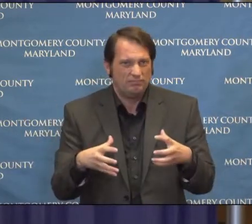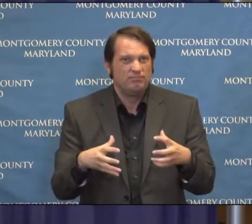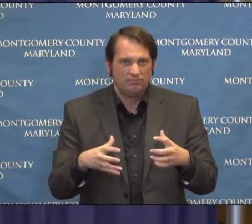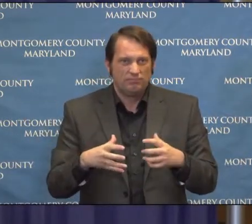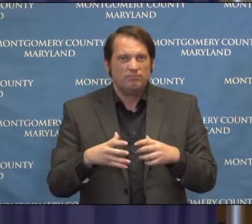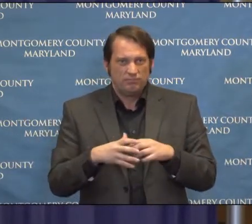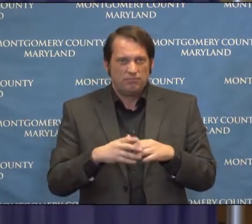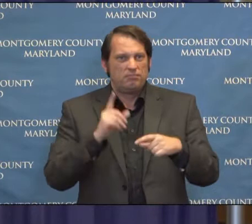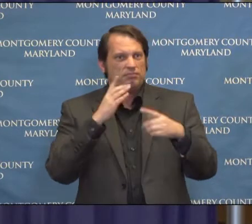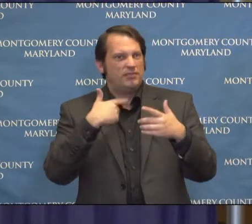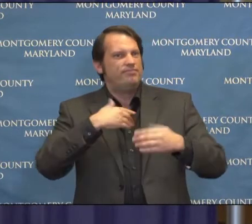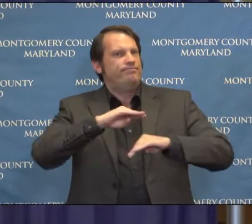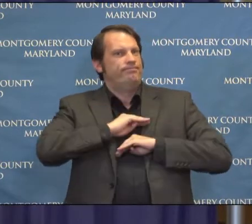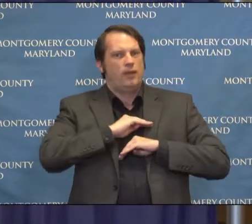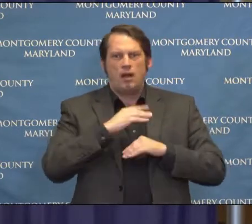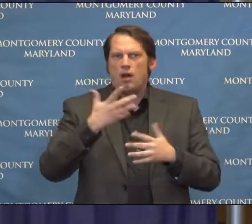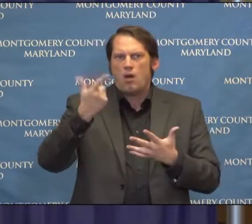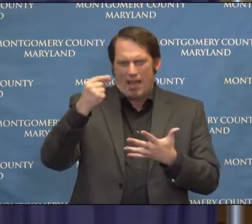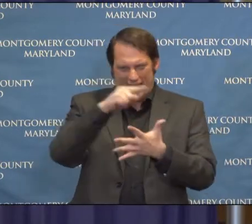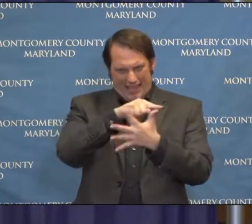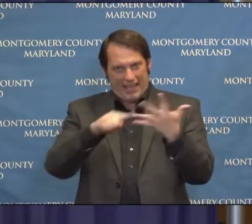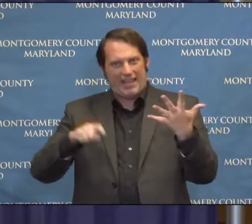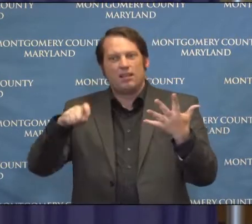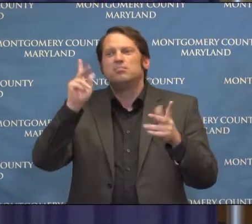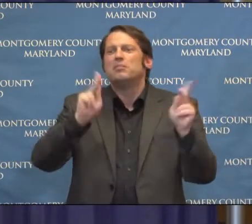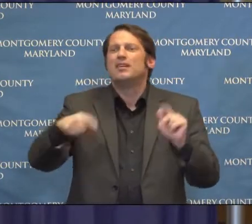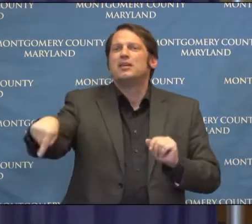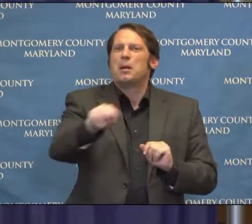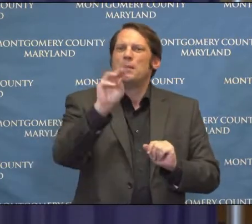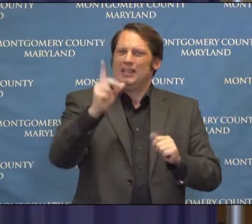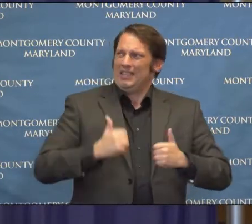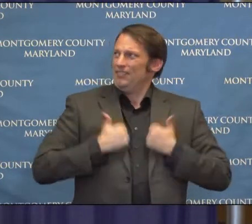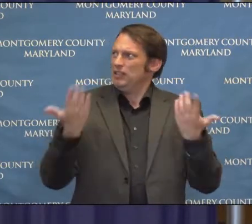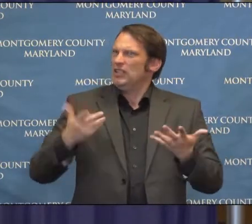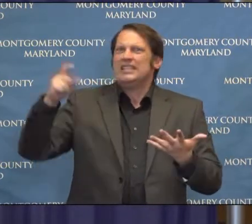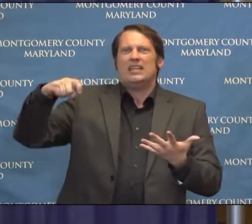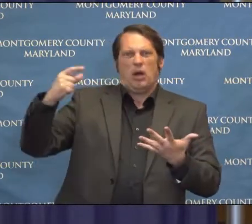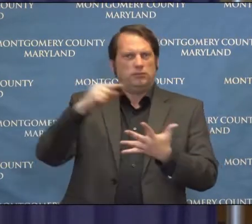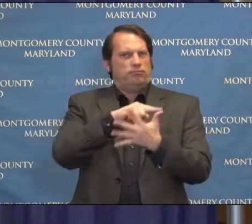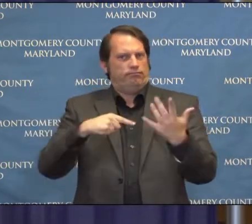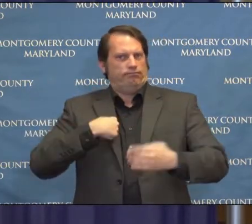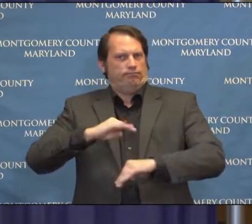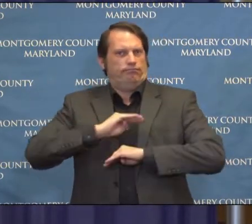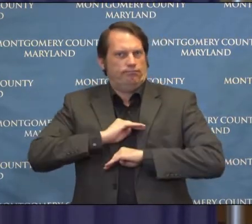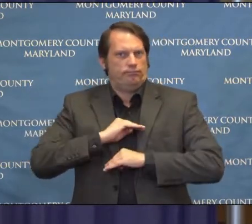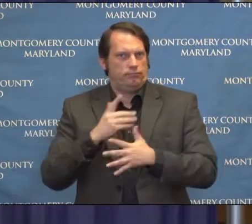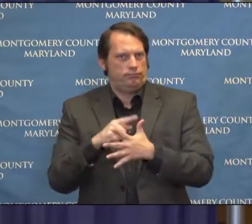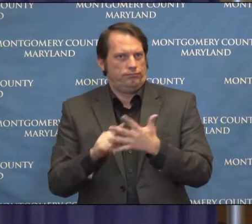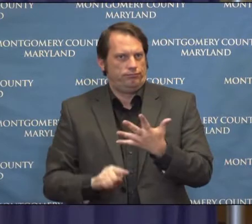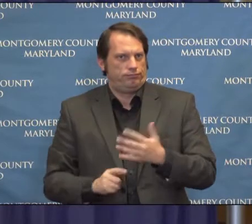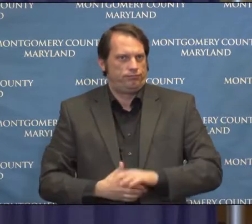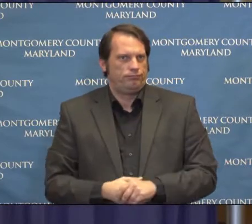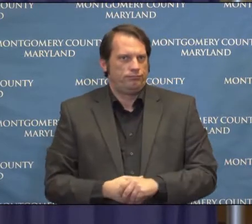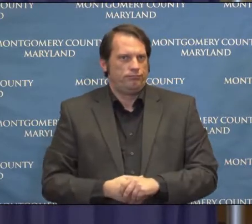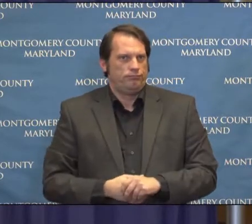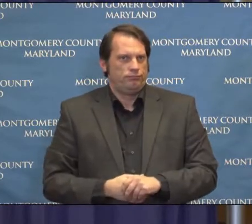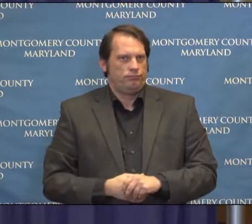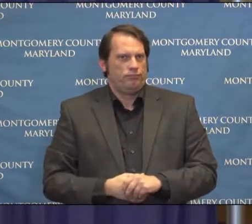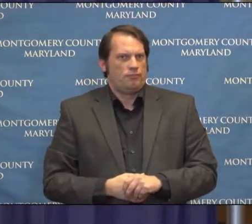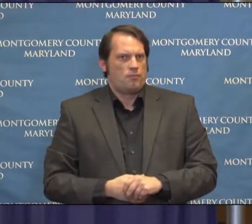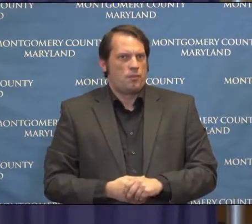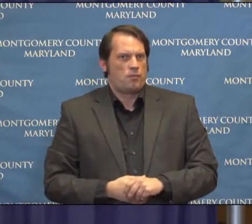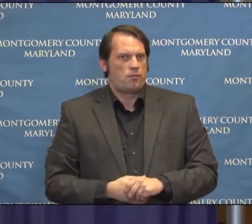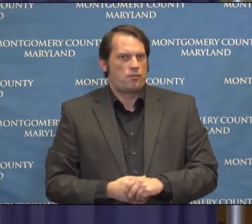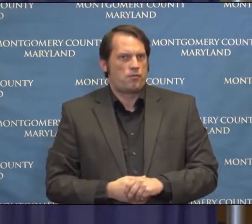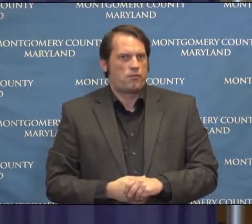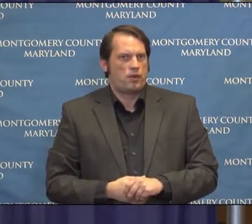stands. Now, there's lots of people who ask about, well, when is the peak going to happen? Is the surge happening now? We don't really know for sure. We